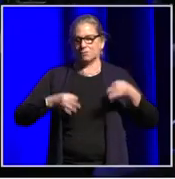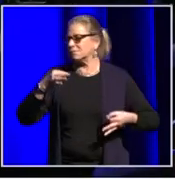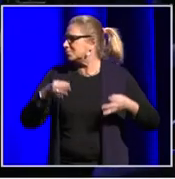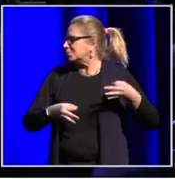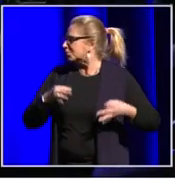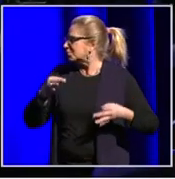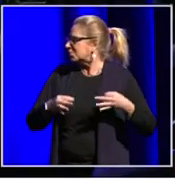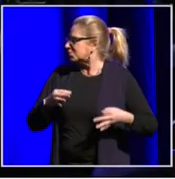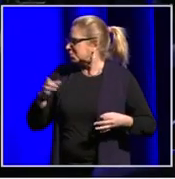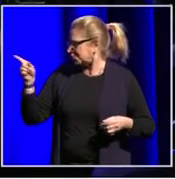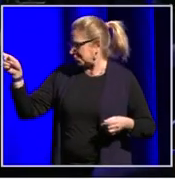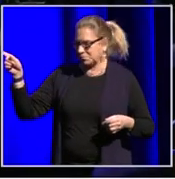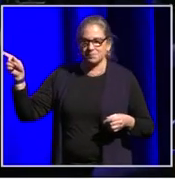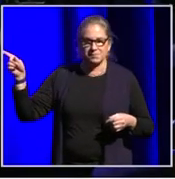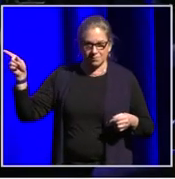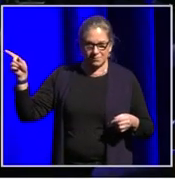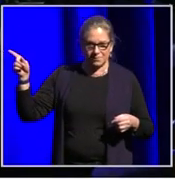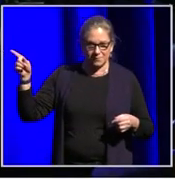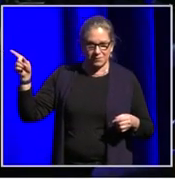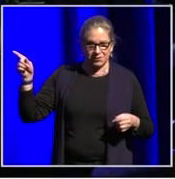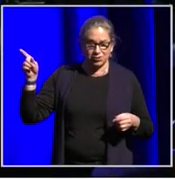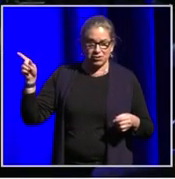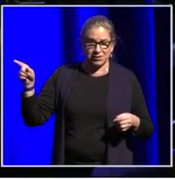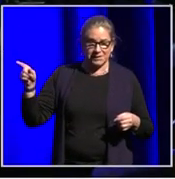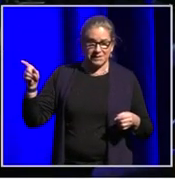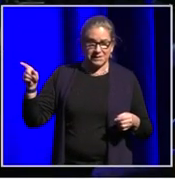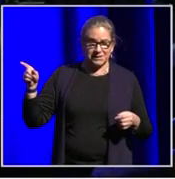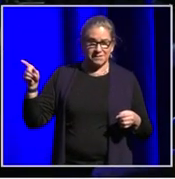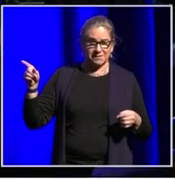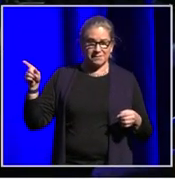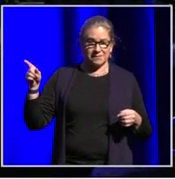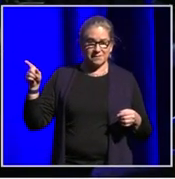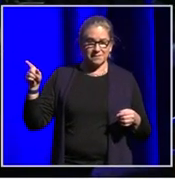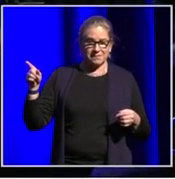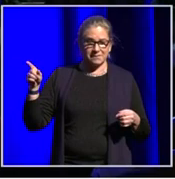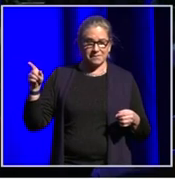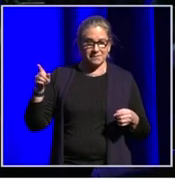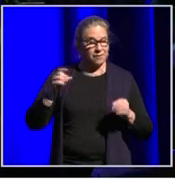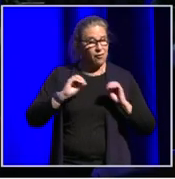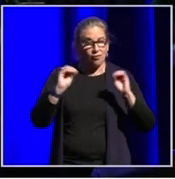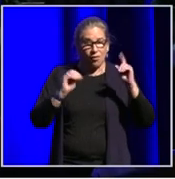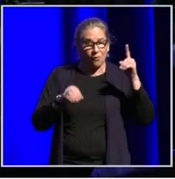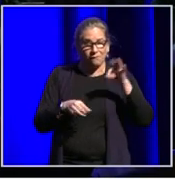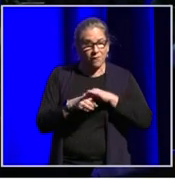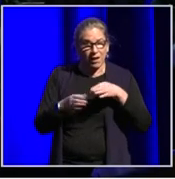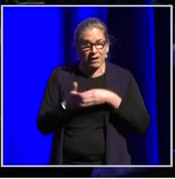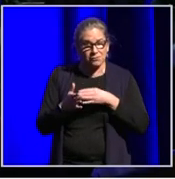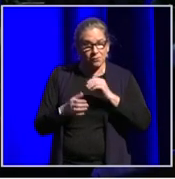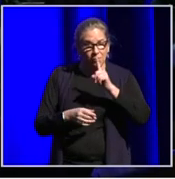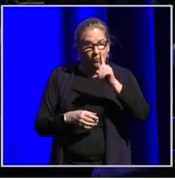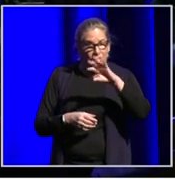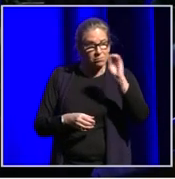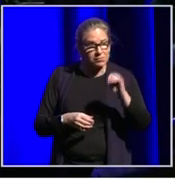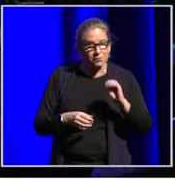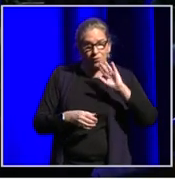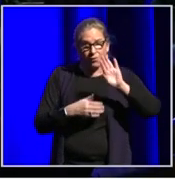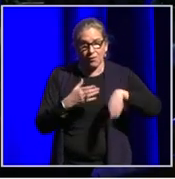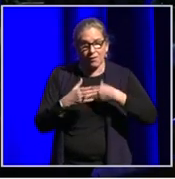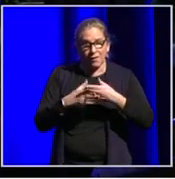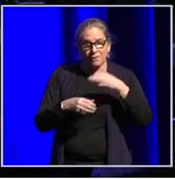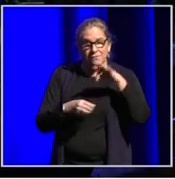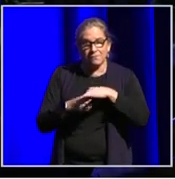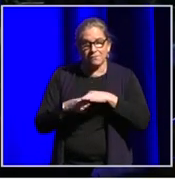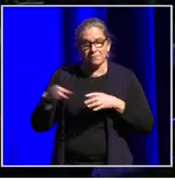for election, so instead of getting 5 minutes, I told him he should get 3. But we'll see if he follows that. Councilmember Allen and